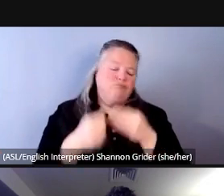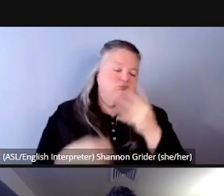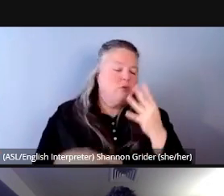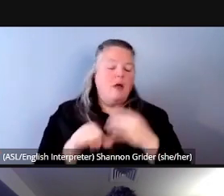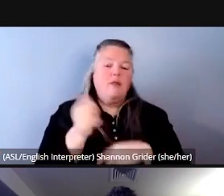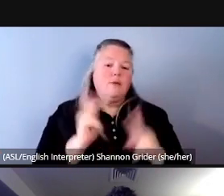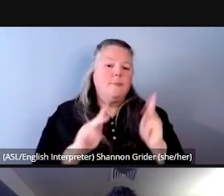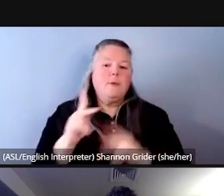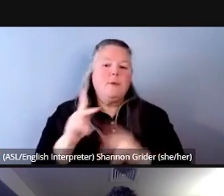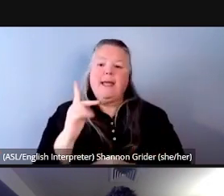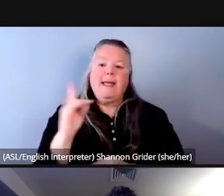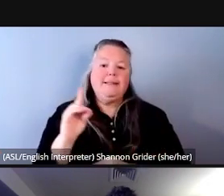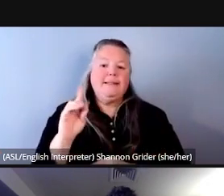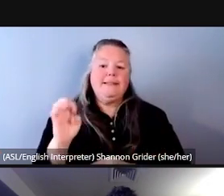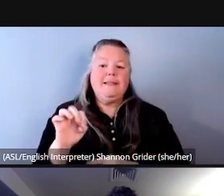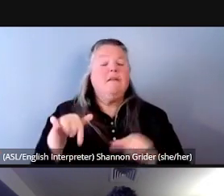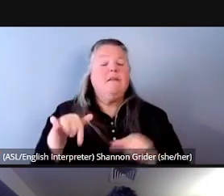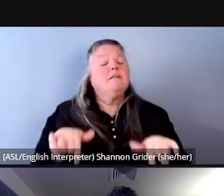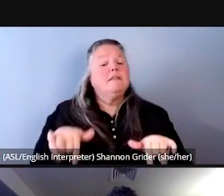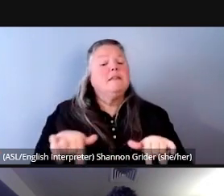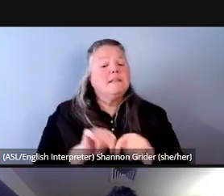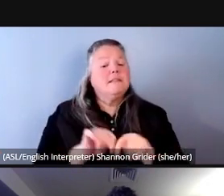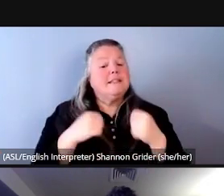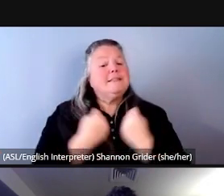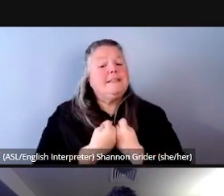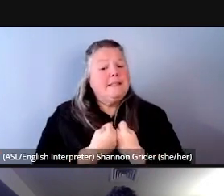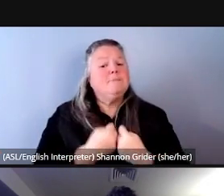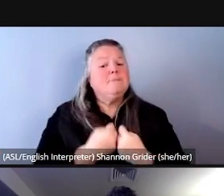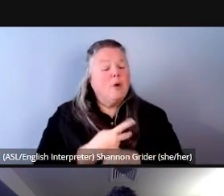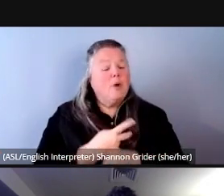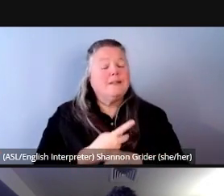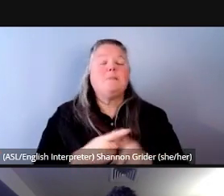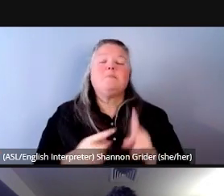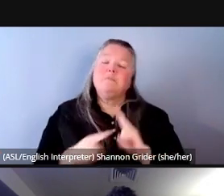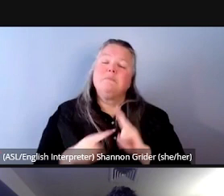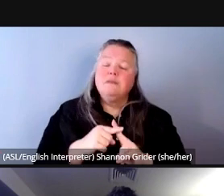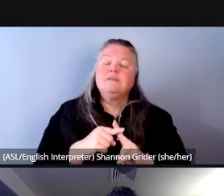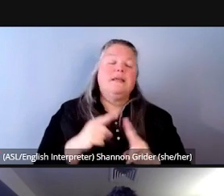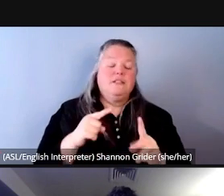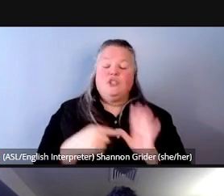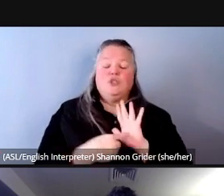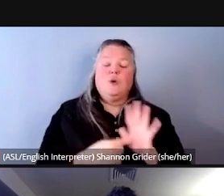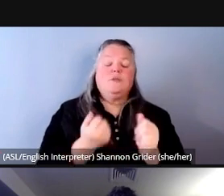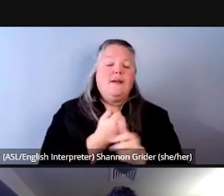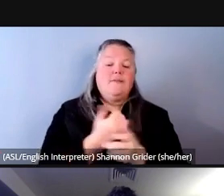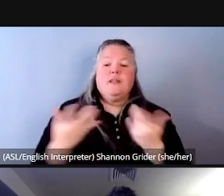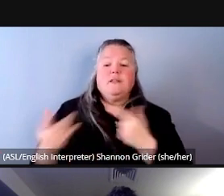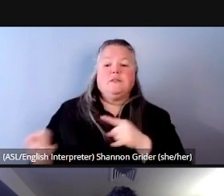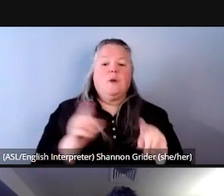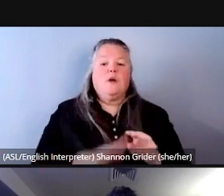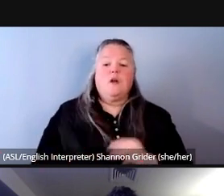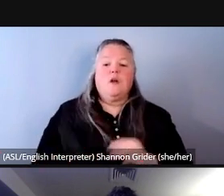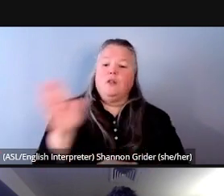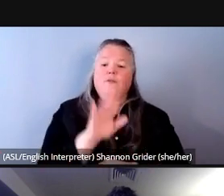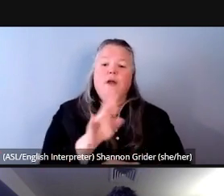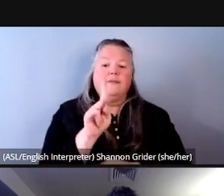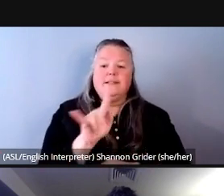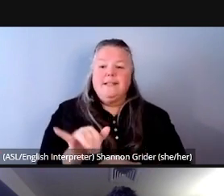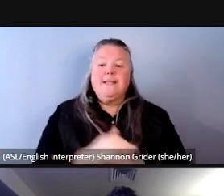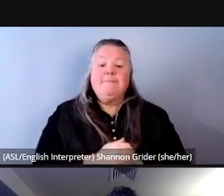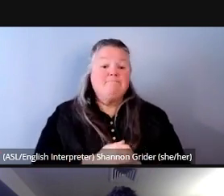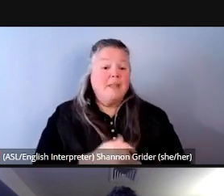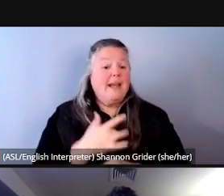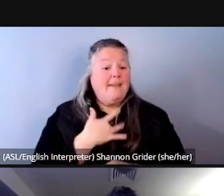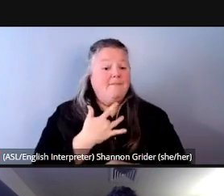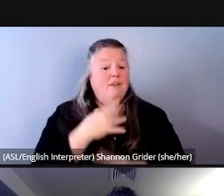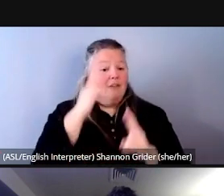shout out. This is very much a team product and is also a product, I think, of all of the great work that's really been going on in Kentucky. And I know I, for one, just really feel